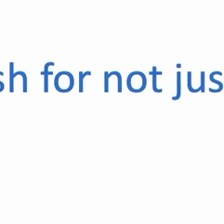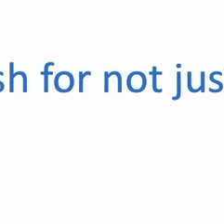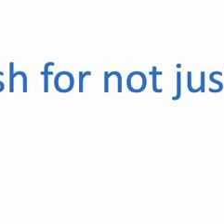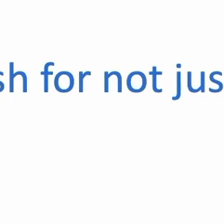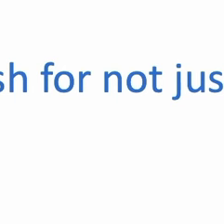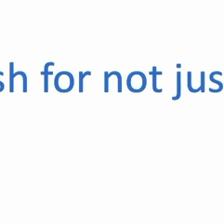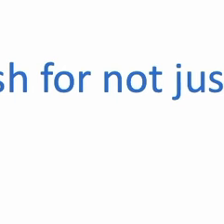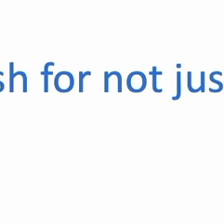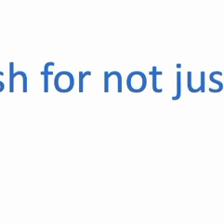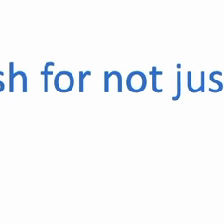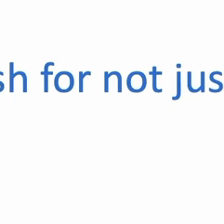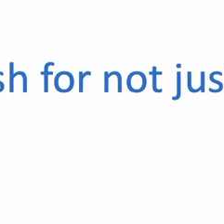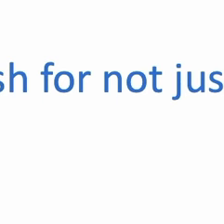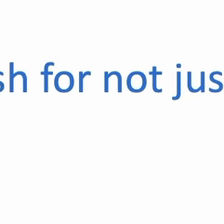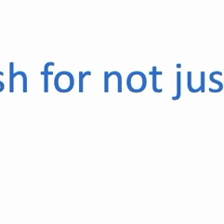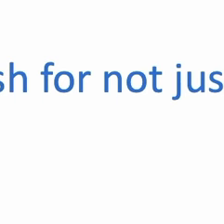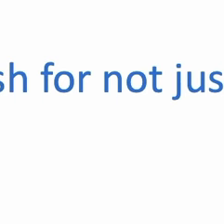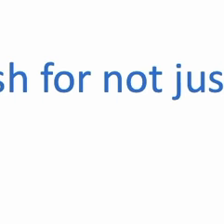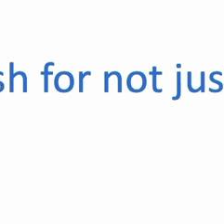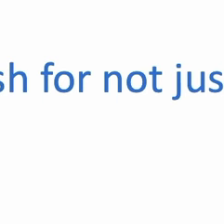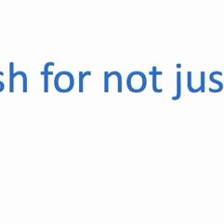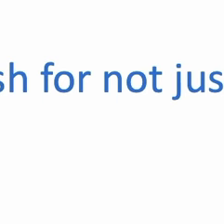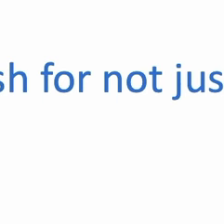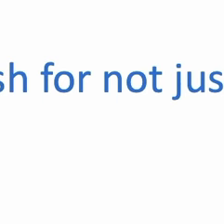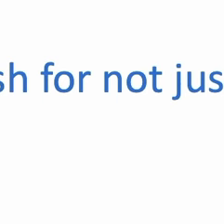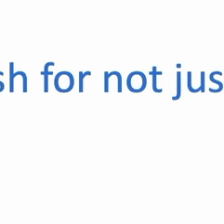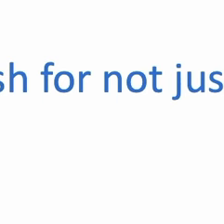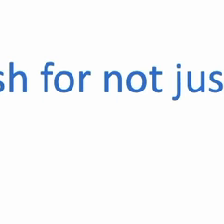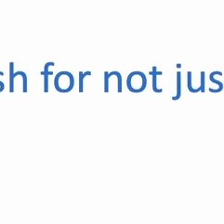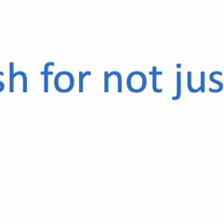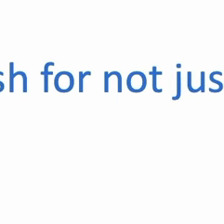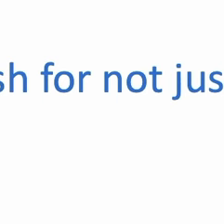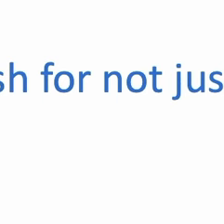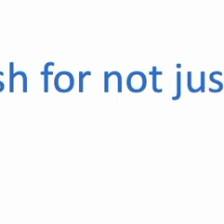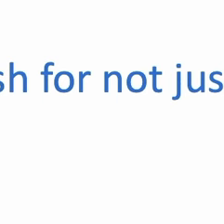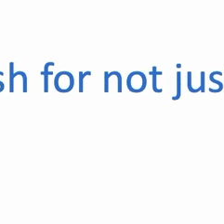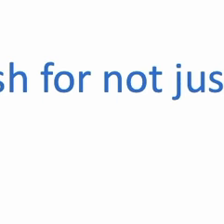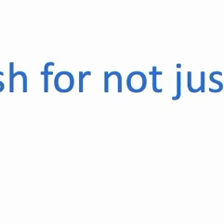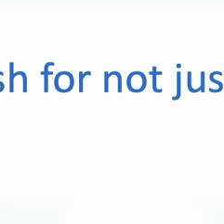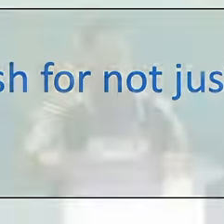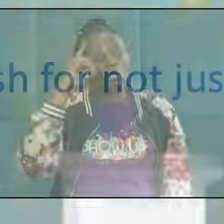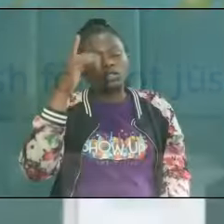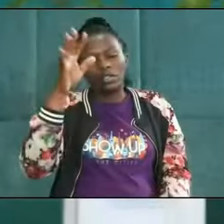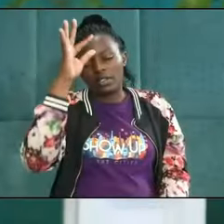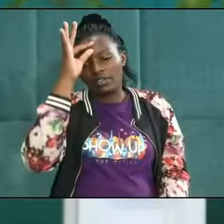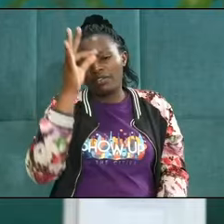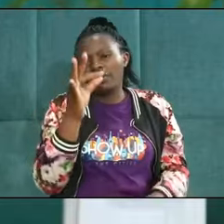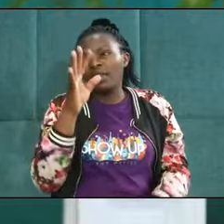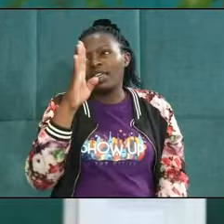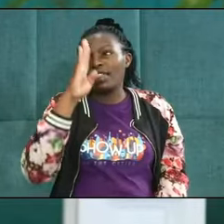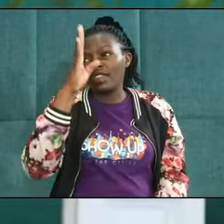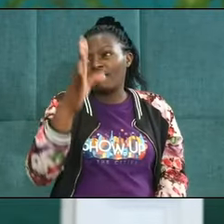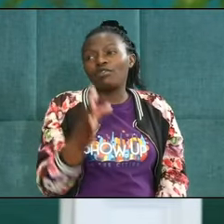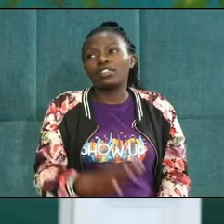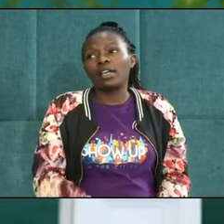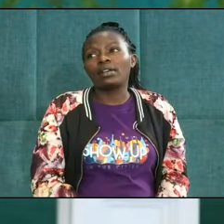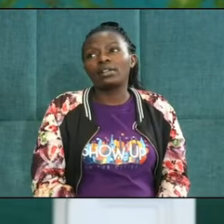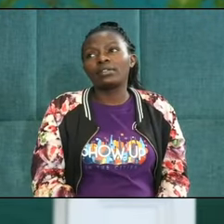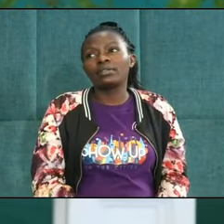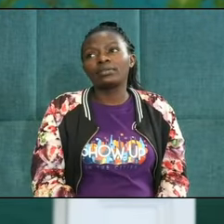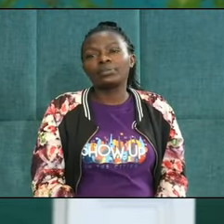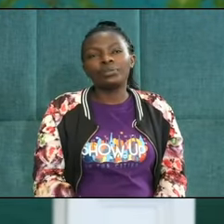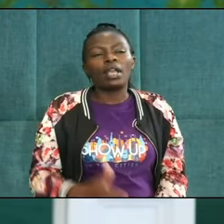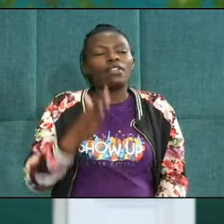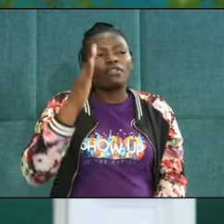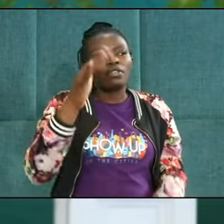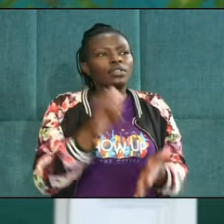insurance companies, yourself, or the government. God knows the future. The future that we are that